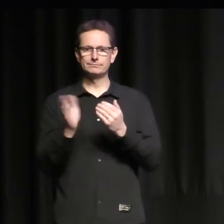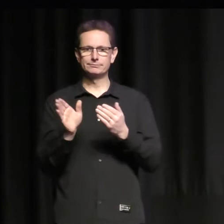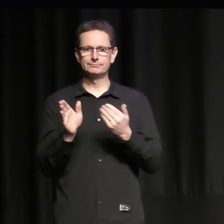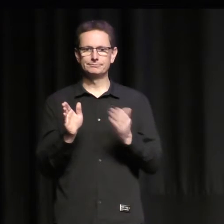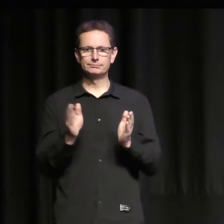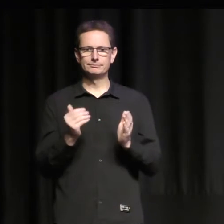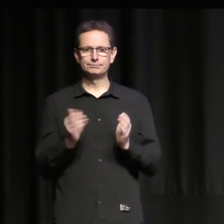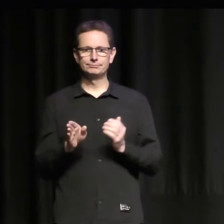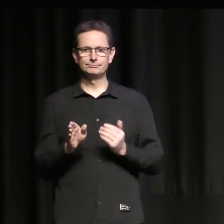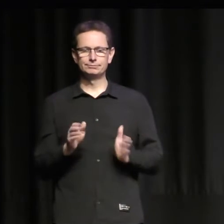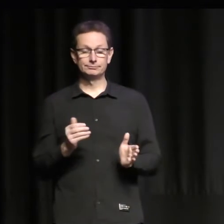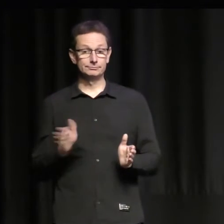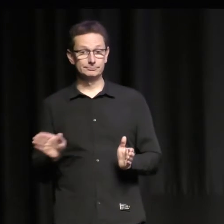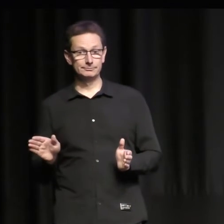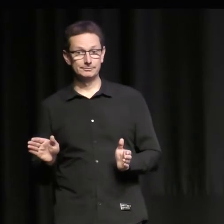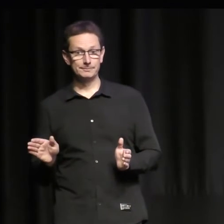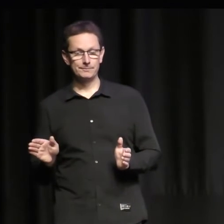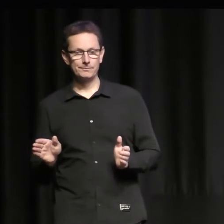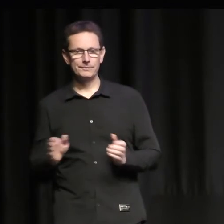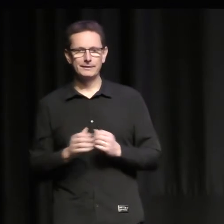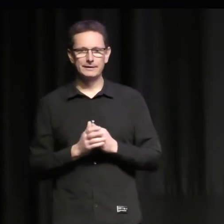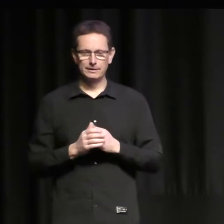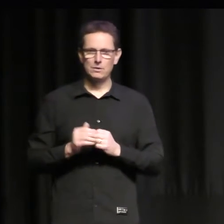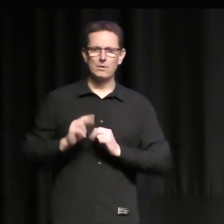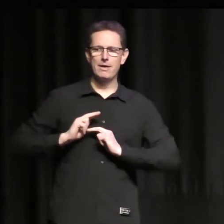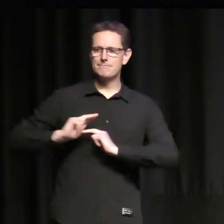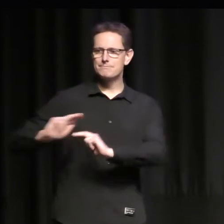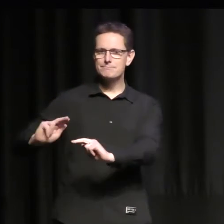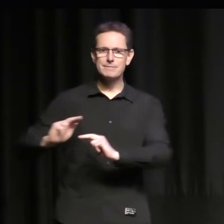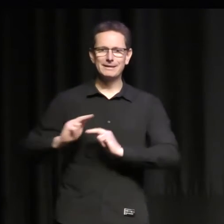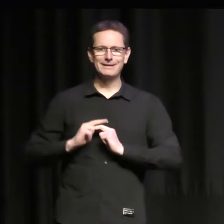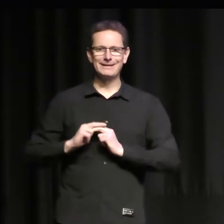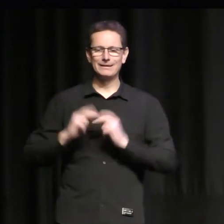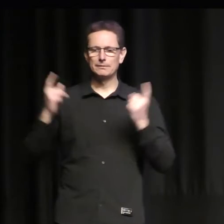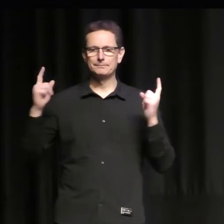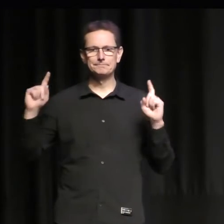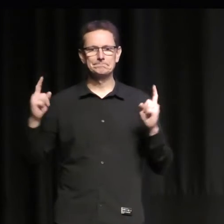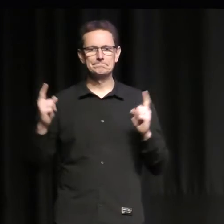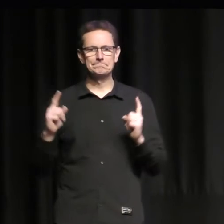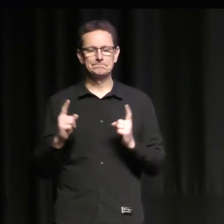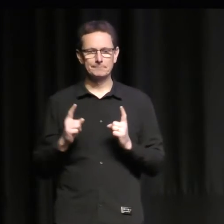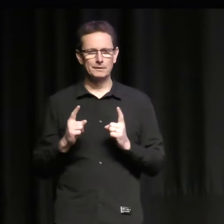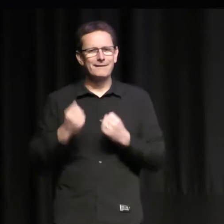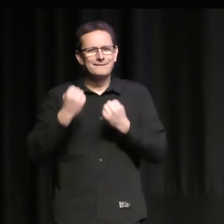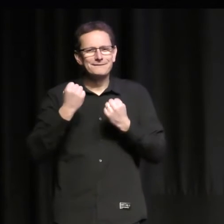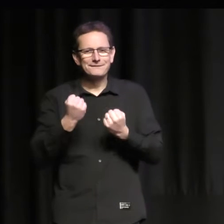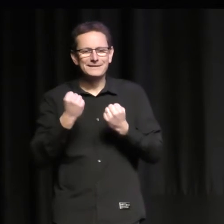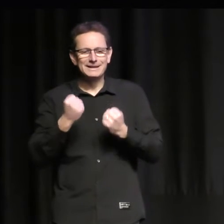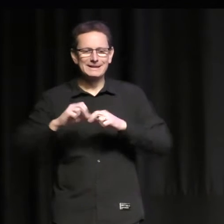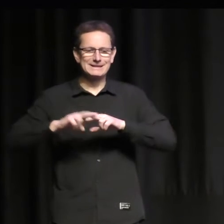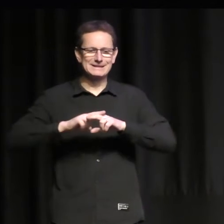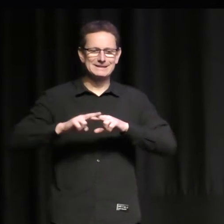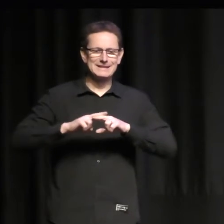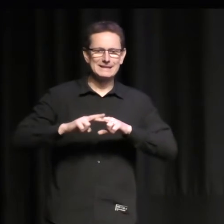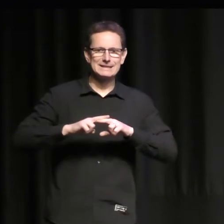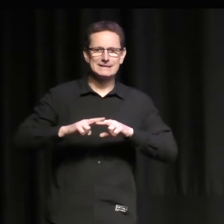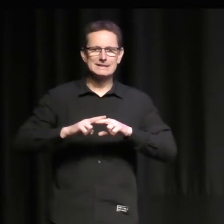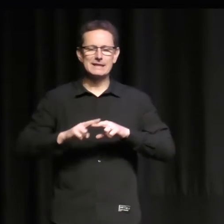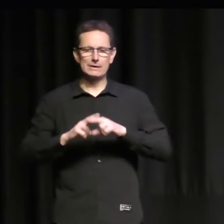the sense of altruism, empathy, the hugely important sentiment of empathy.